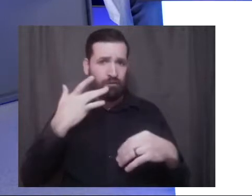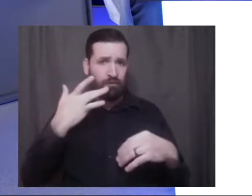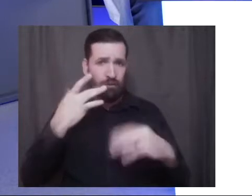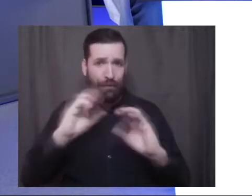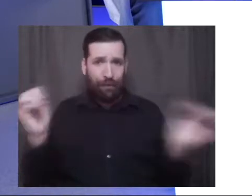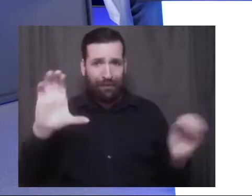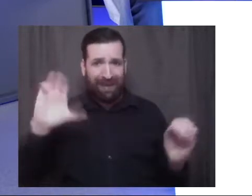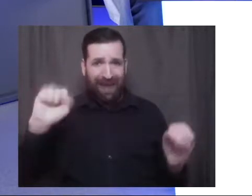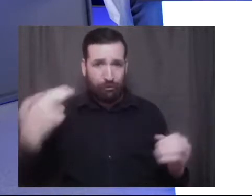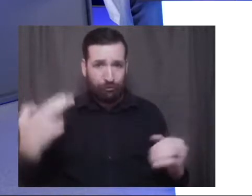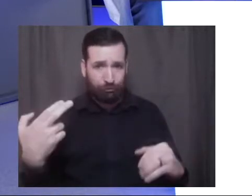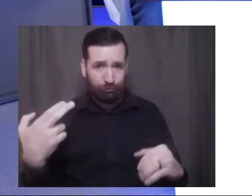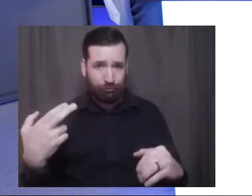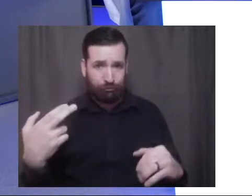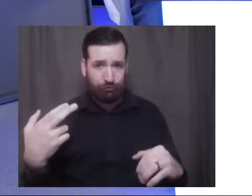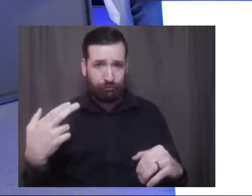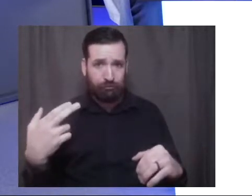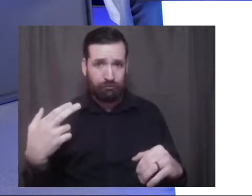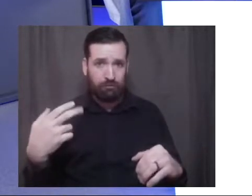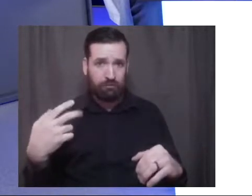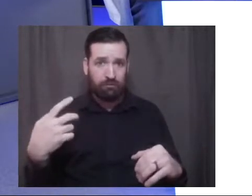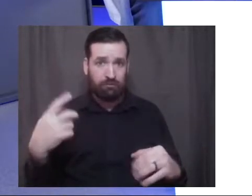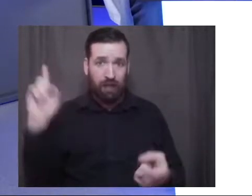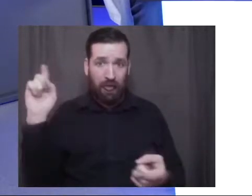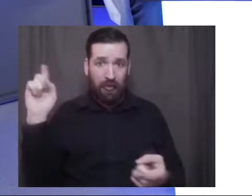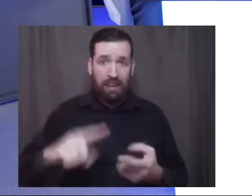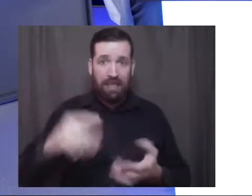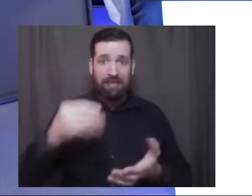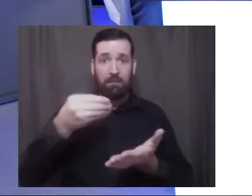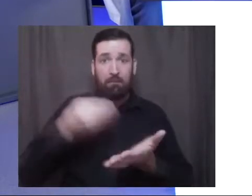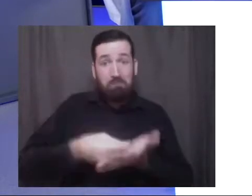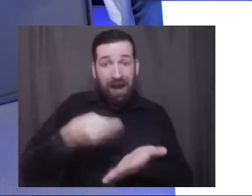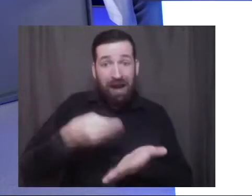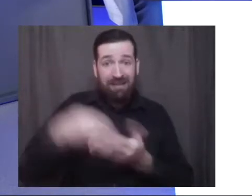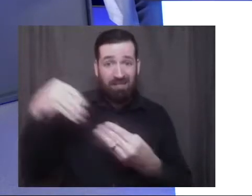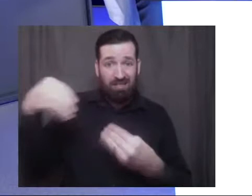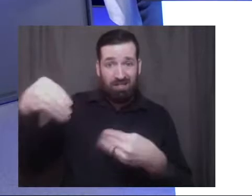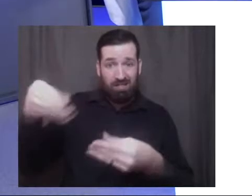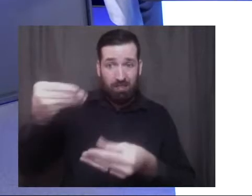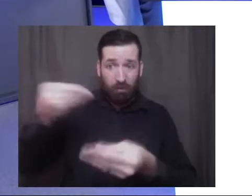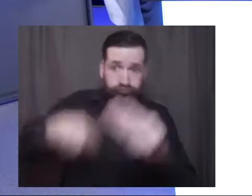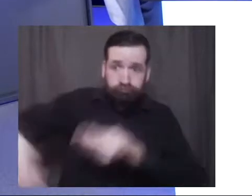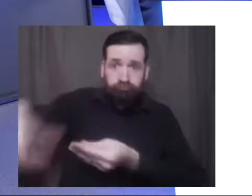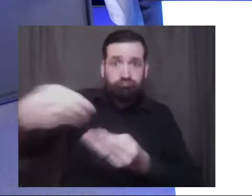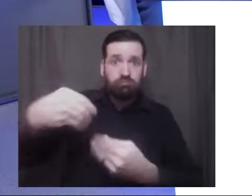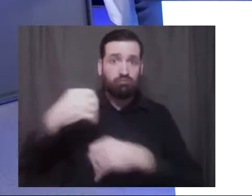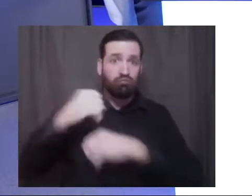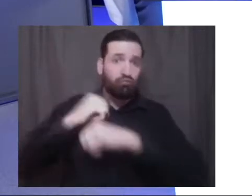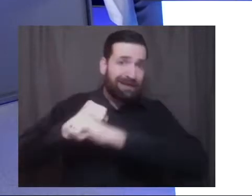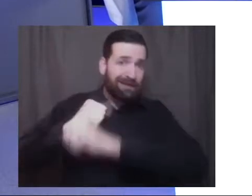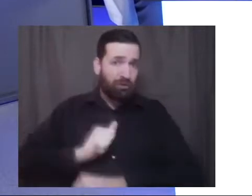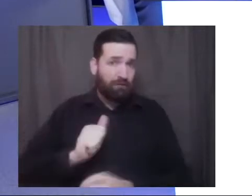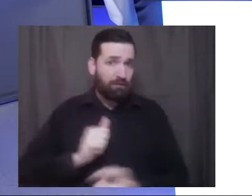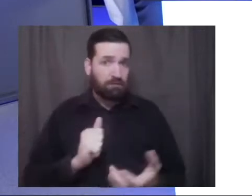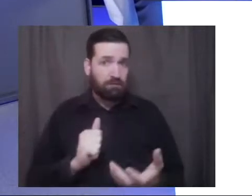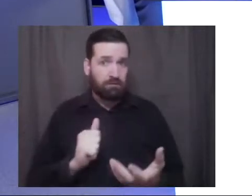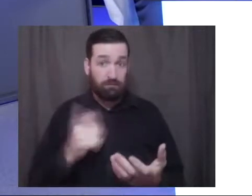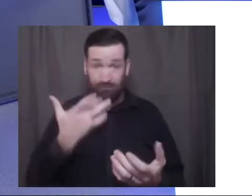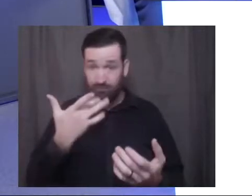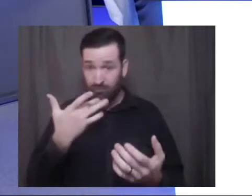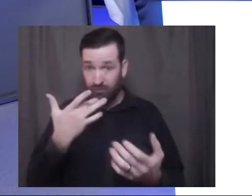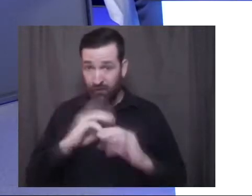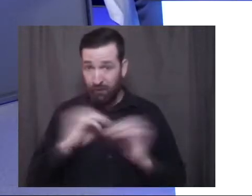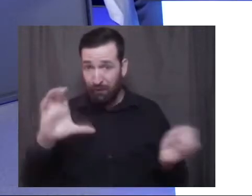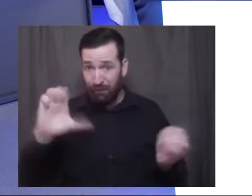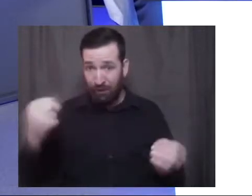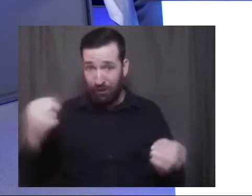option as far as less money exchanging hands? I would imagine that's a question about protecting ourselves without having to do too much touching of